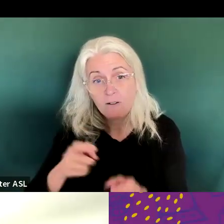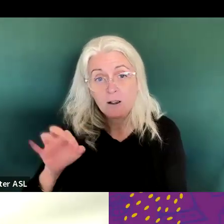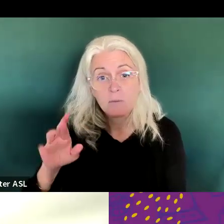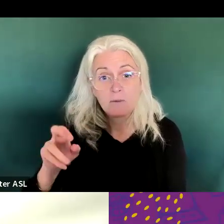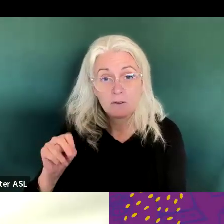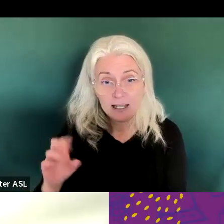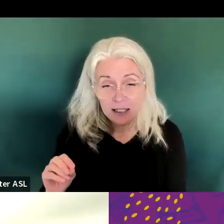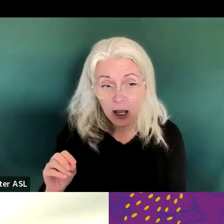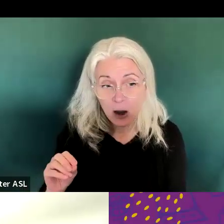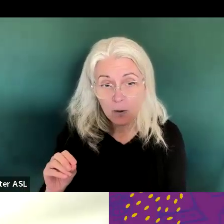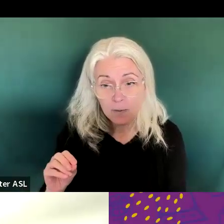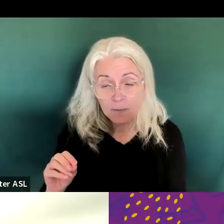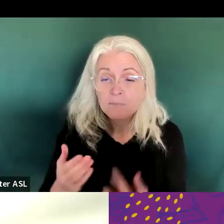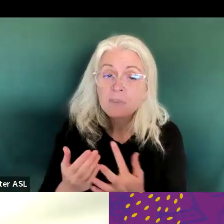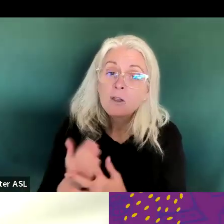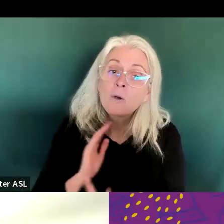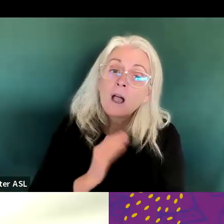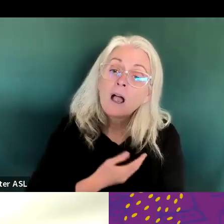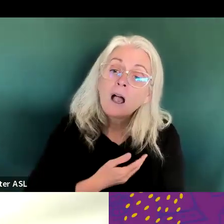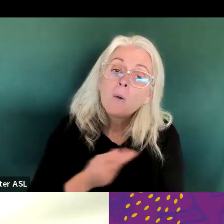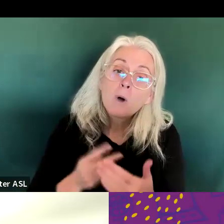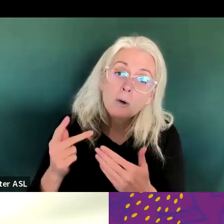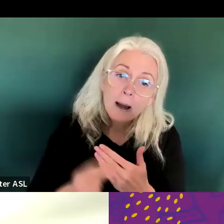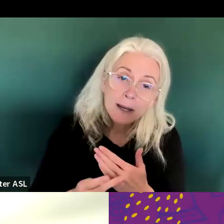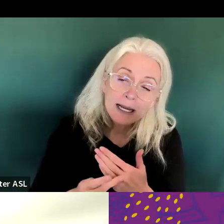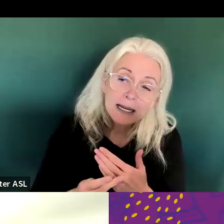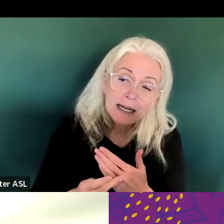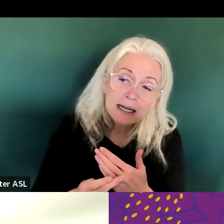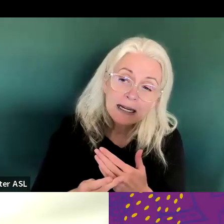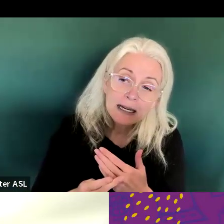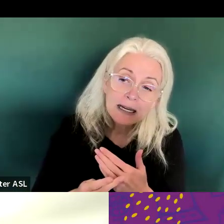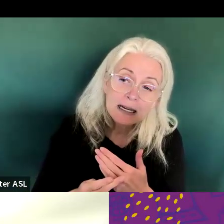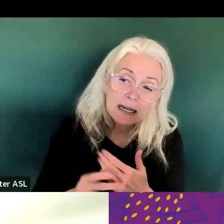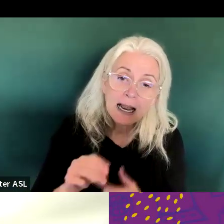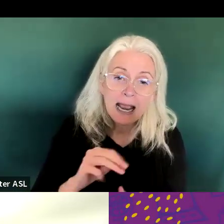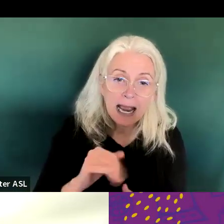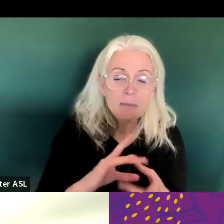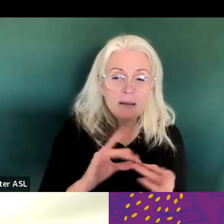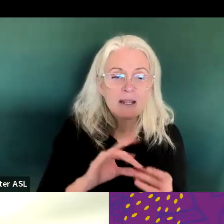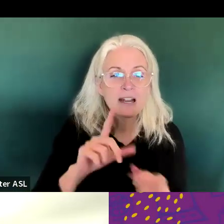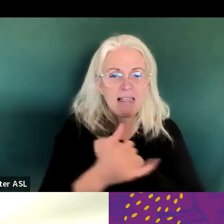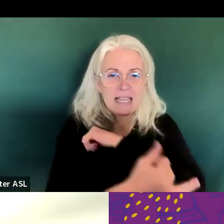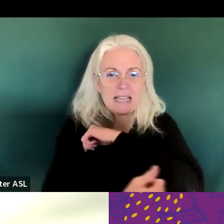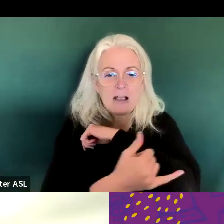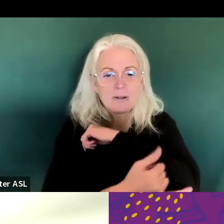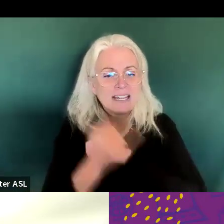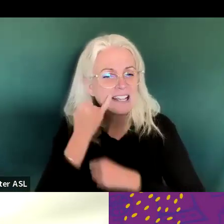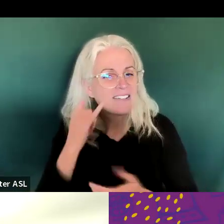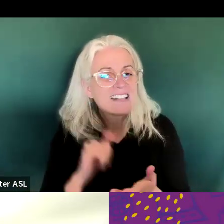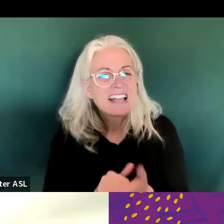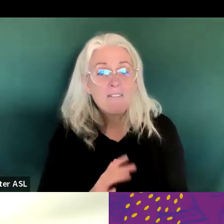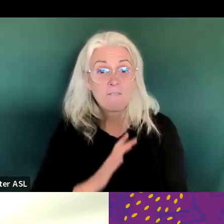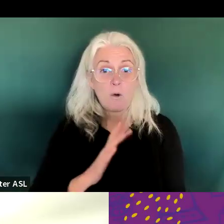Public Library, through our programming, as Amy mentioned in LA County, whether that is like sort of